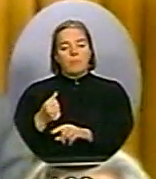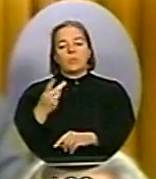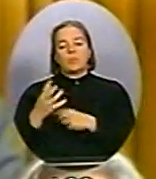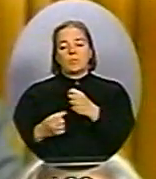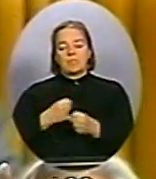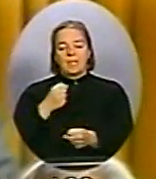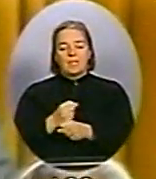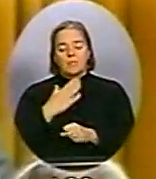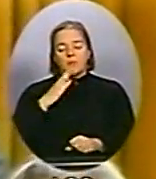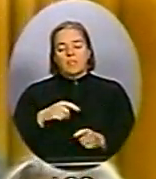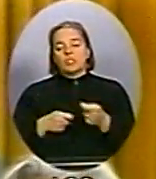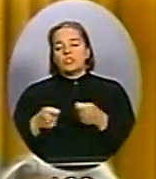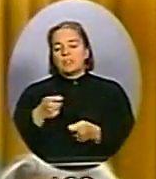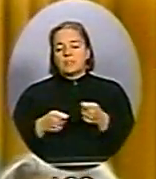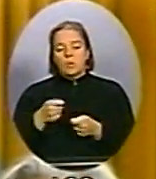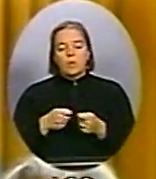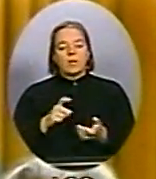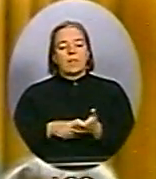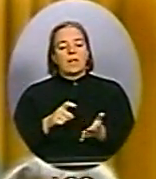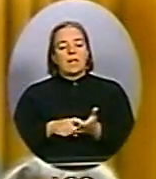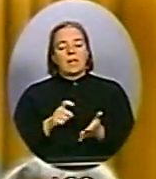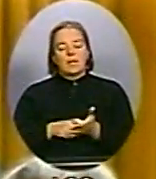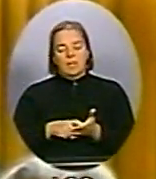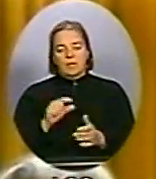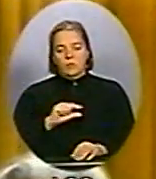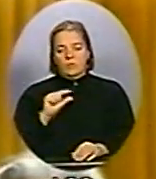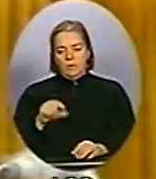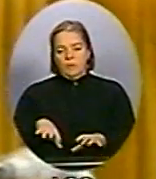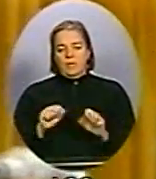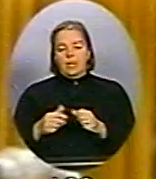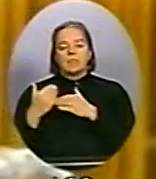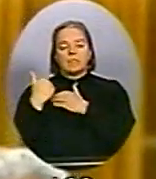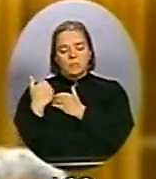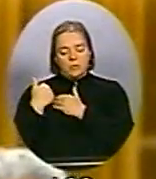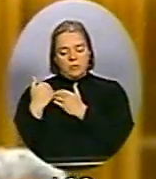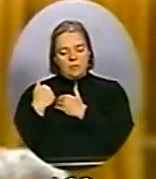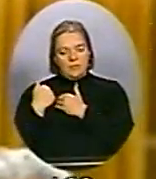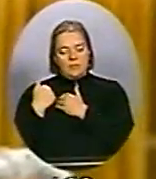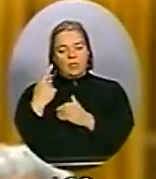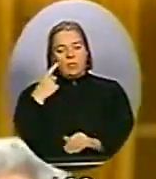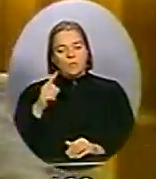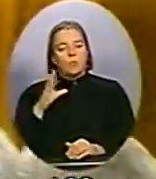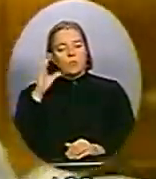for Mr. Brazeau, kick him out of the Senate, and get every taxpayer's dime back? Period. Simple question.